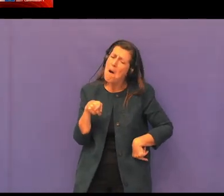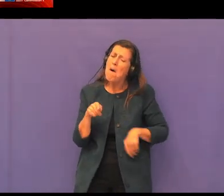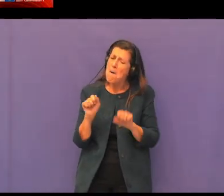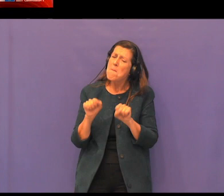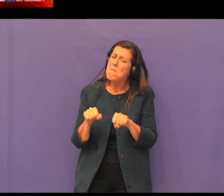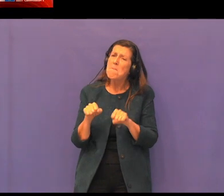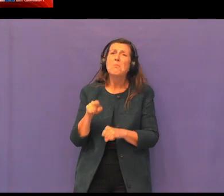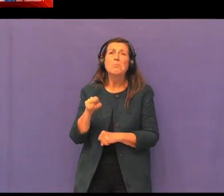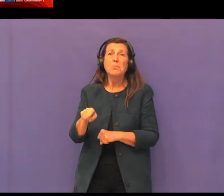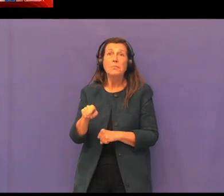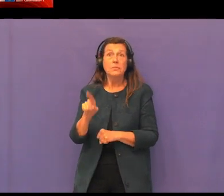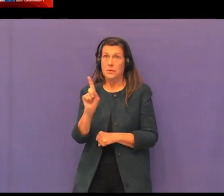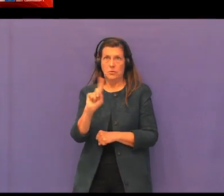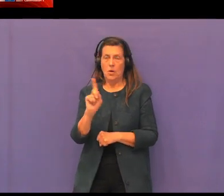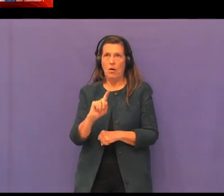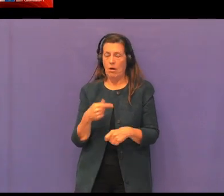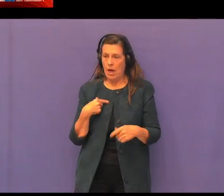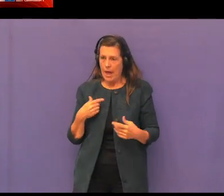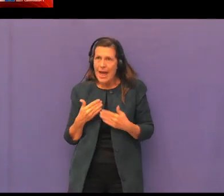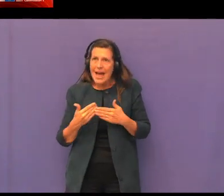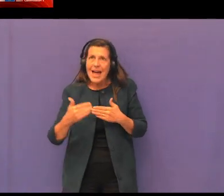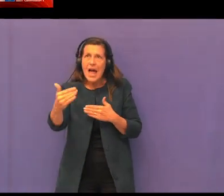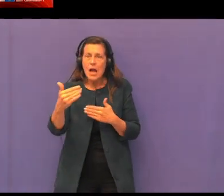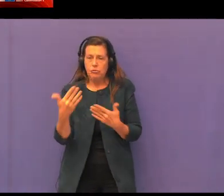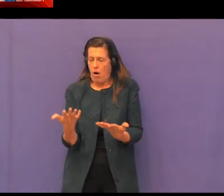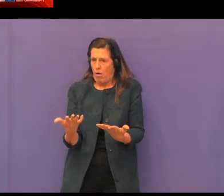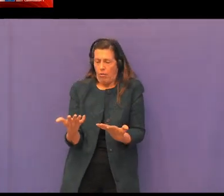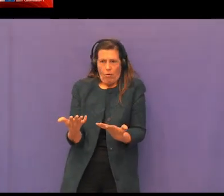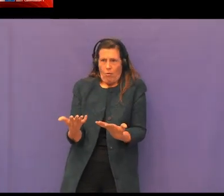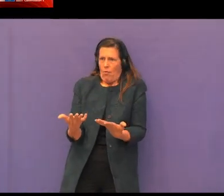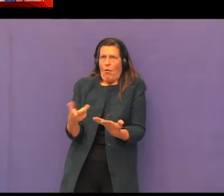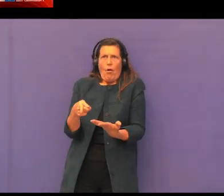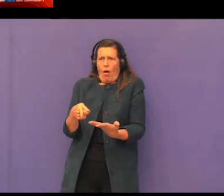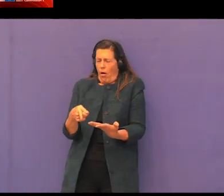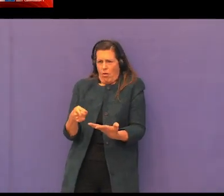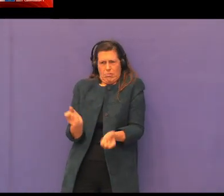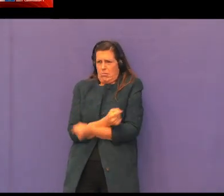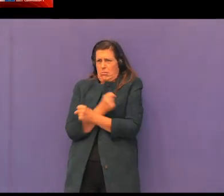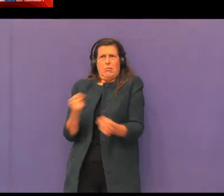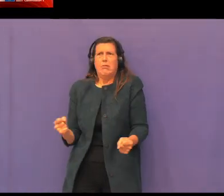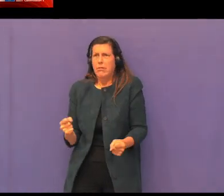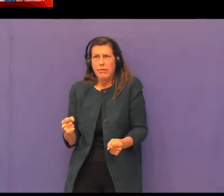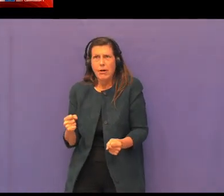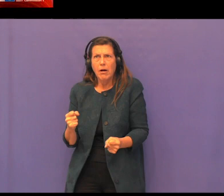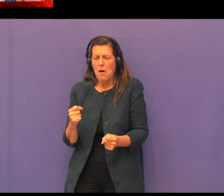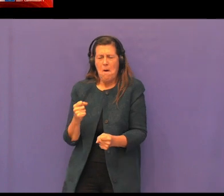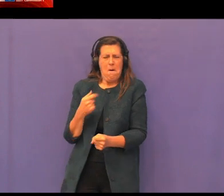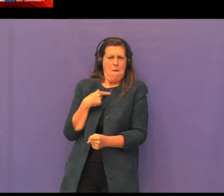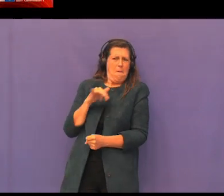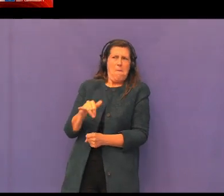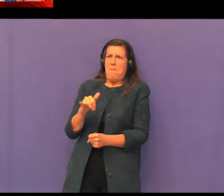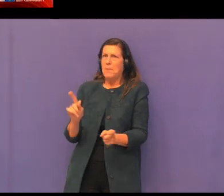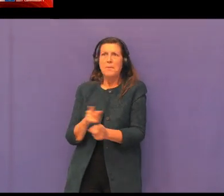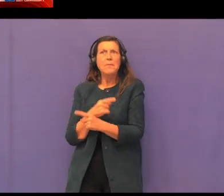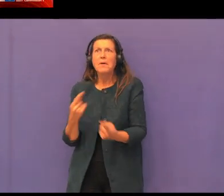outcomes that are far in excess of what we normally anticipate things to be. So